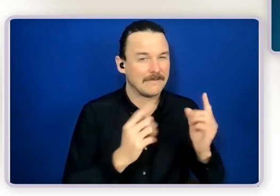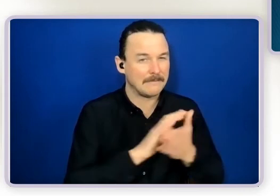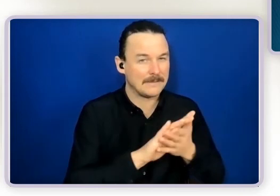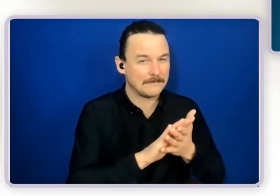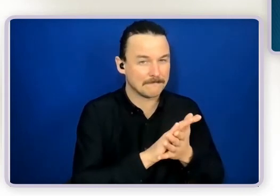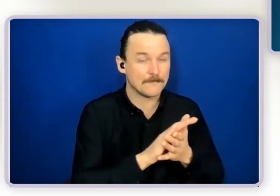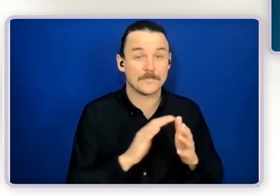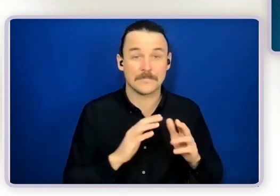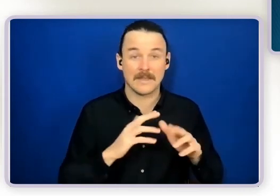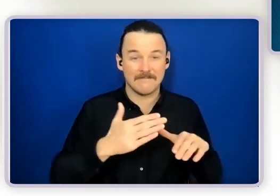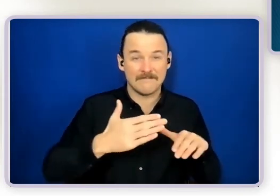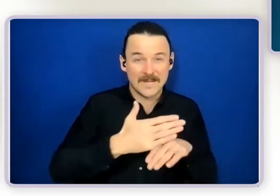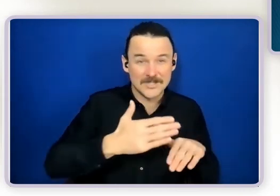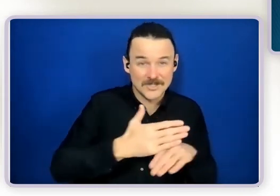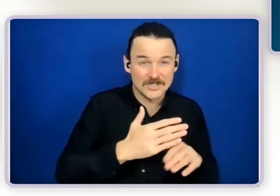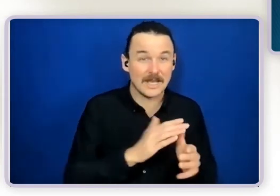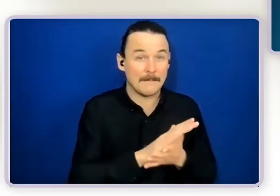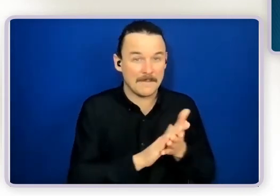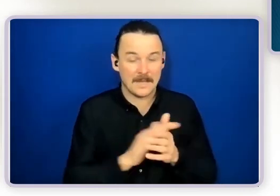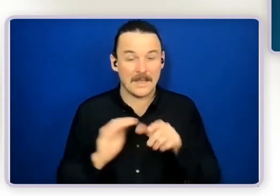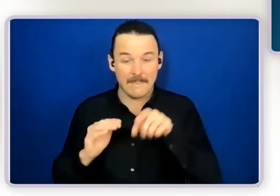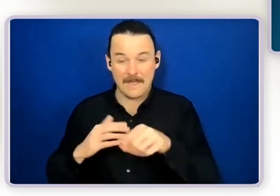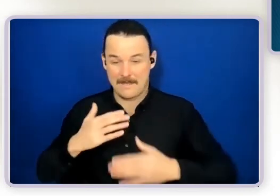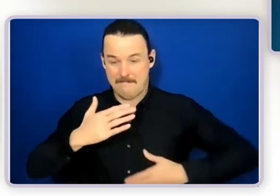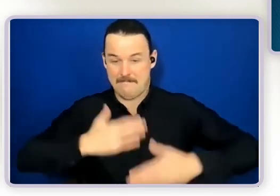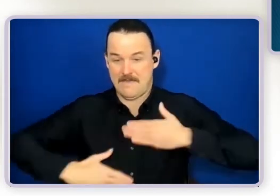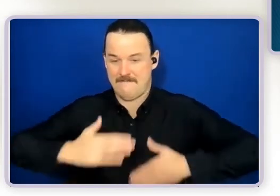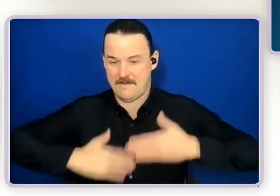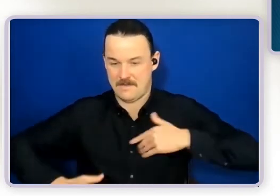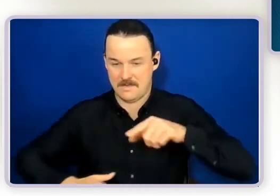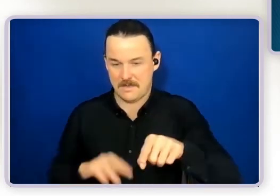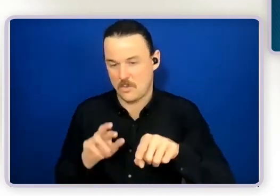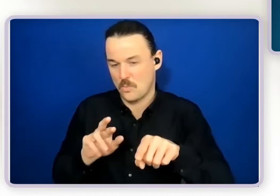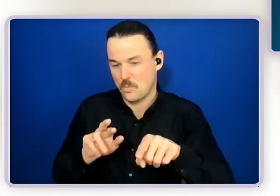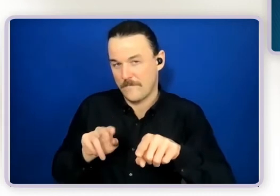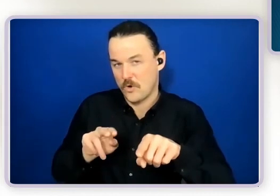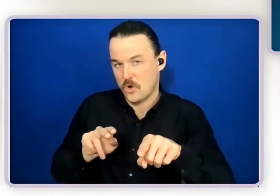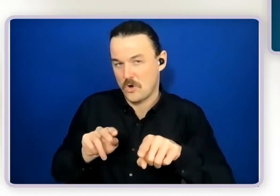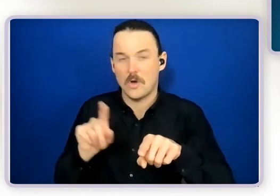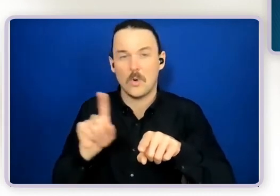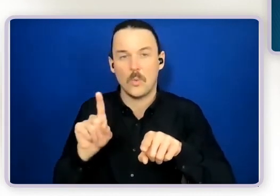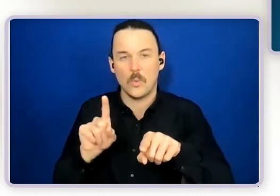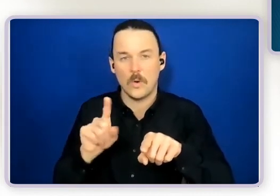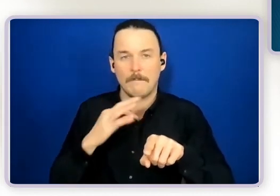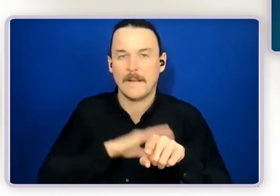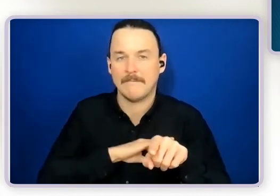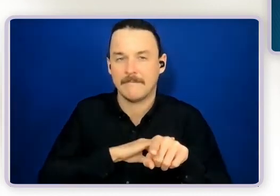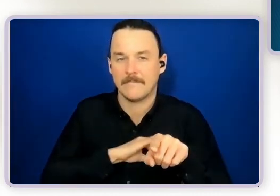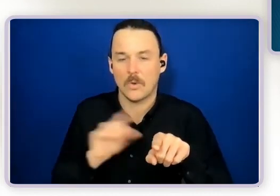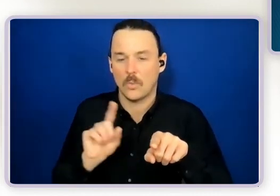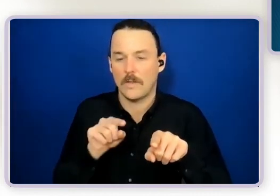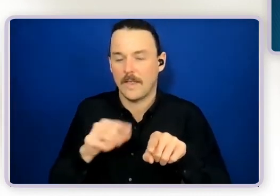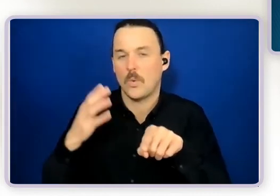get out of of behaving in that way? What function does